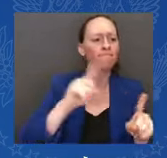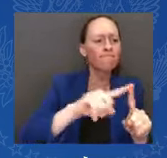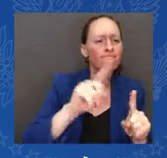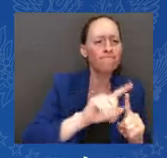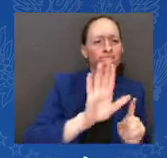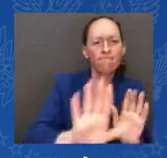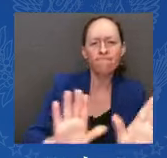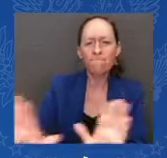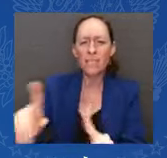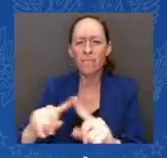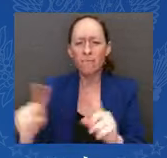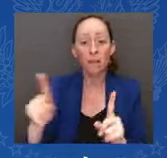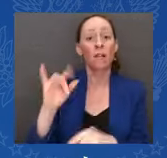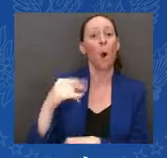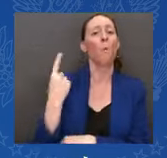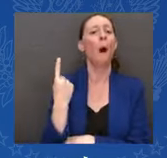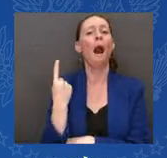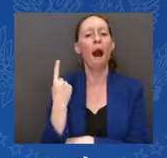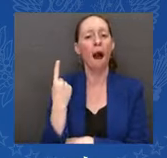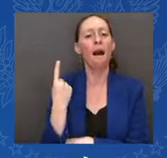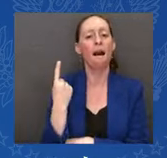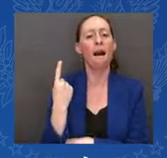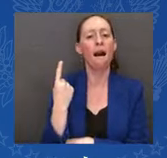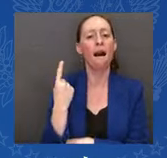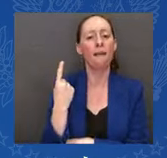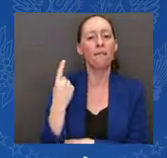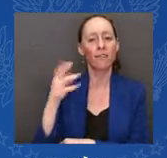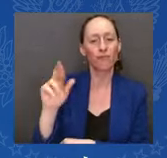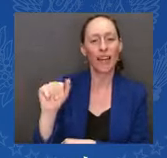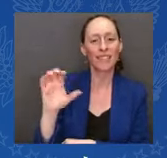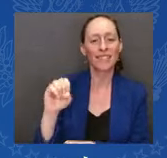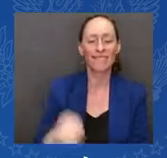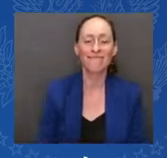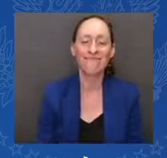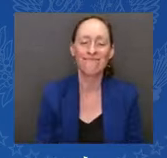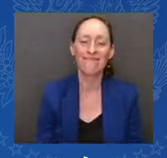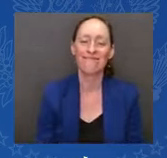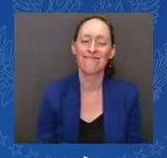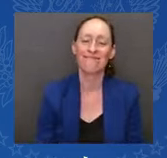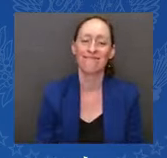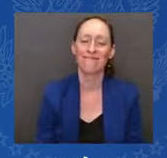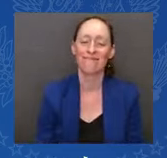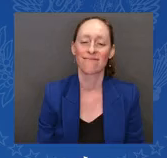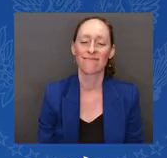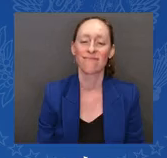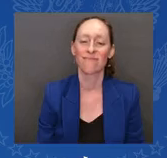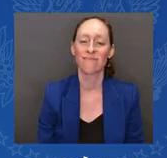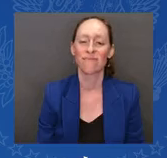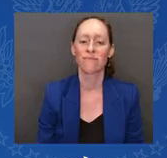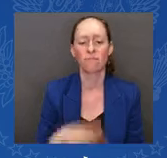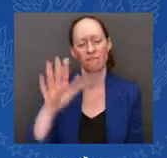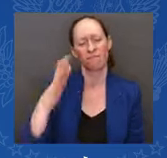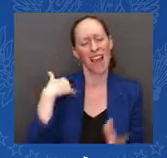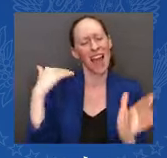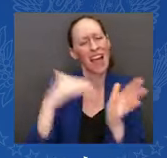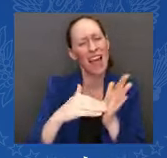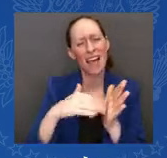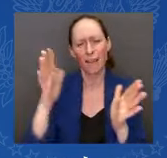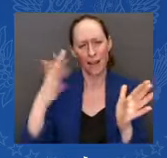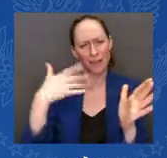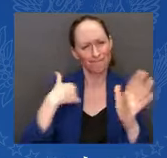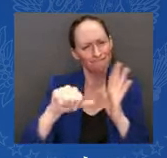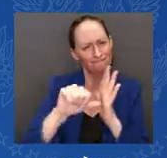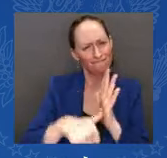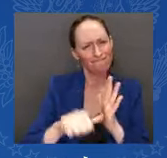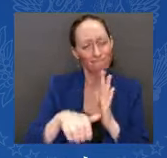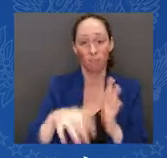of hearing me say it, is our diversity. But I believe that. If you have any doubt about this, just look at the United States military. The